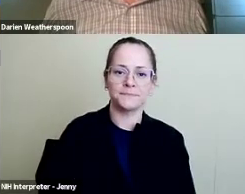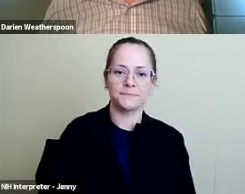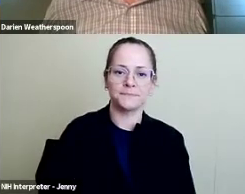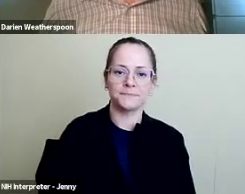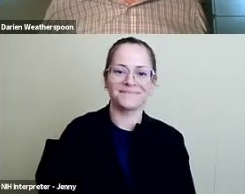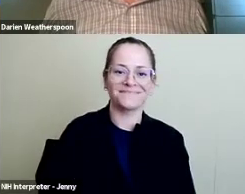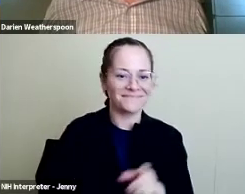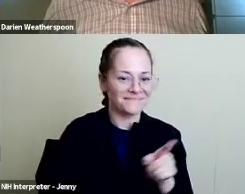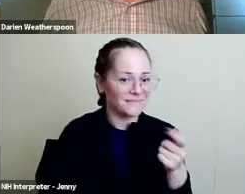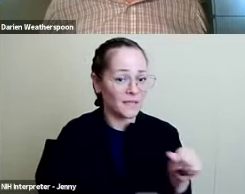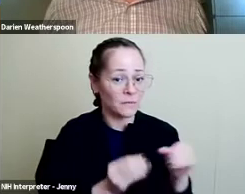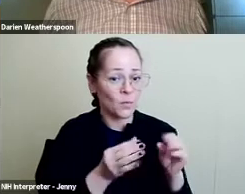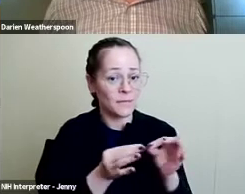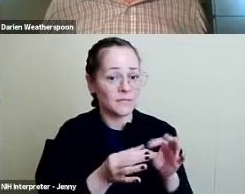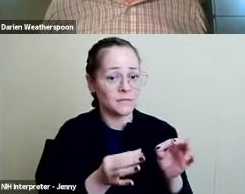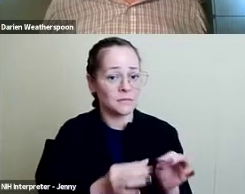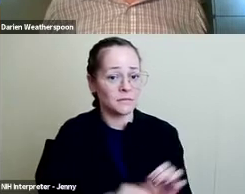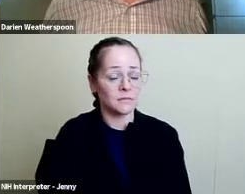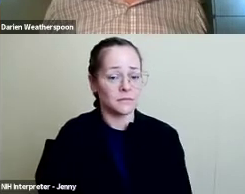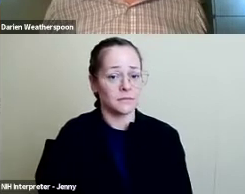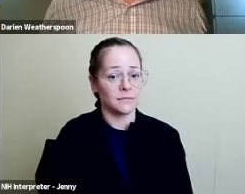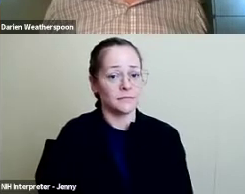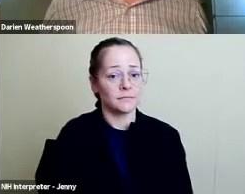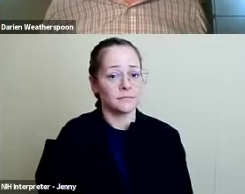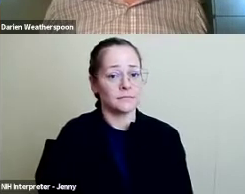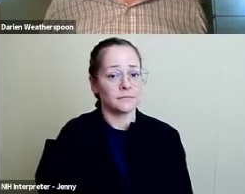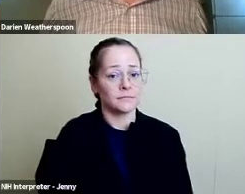Any additional comment about mentors?